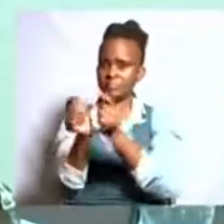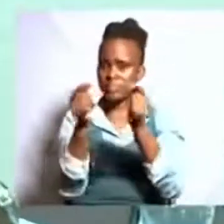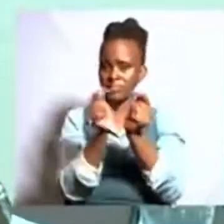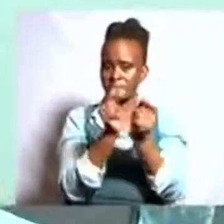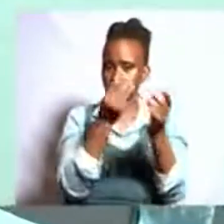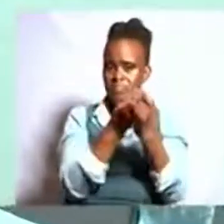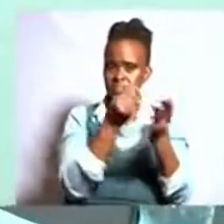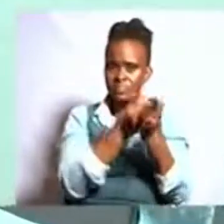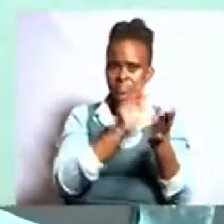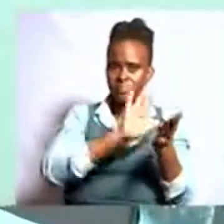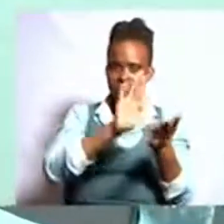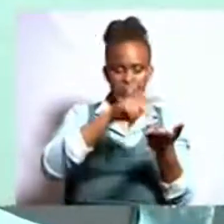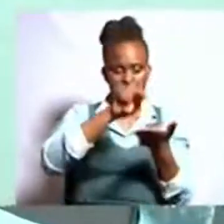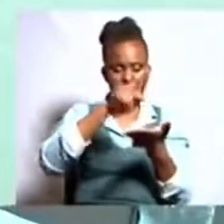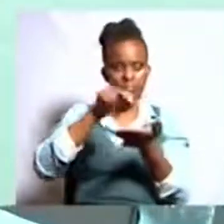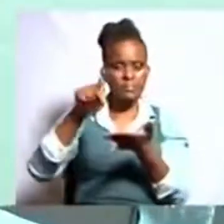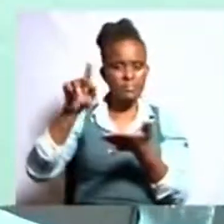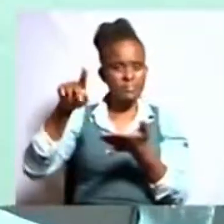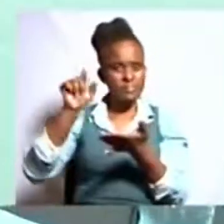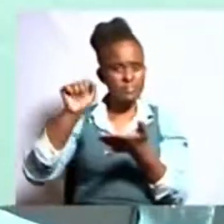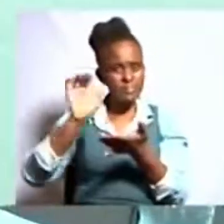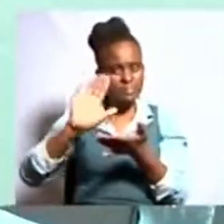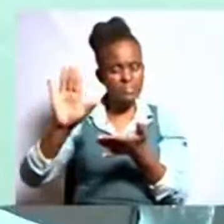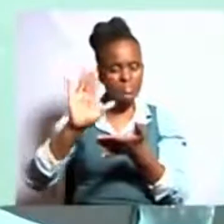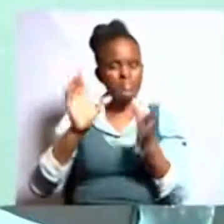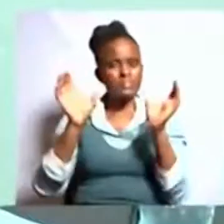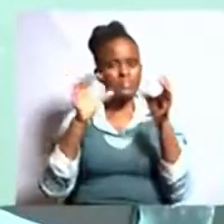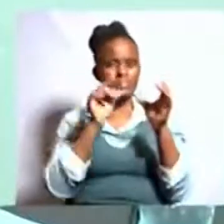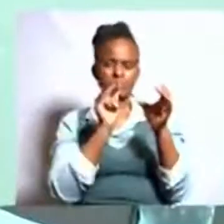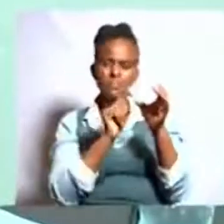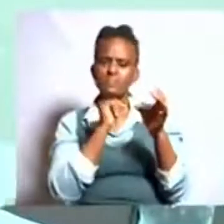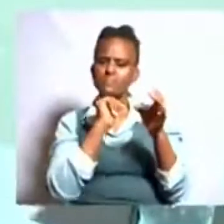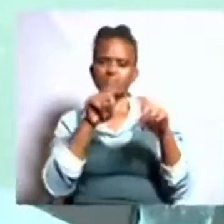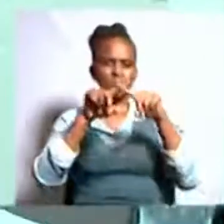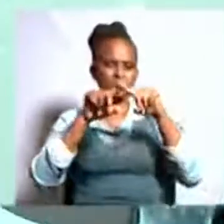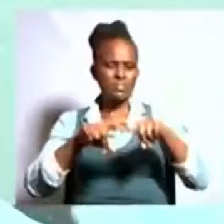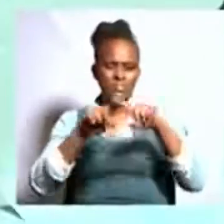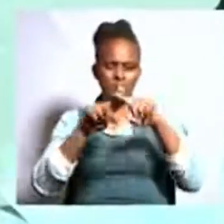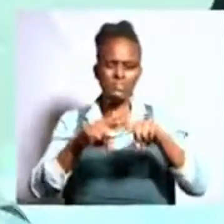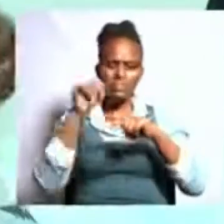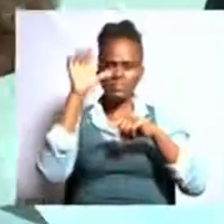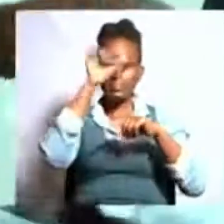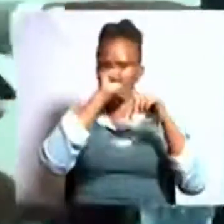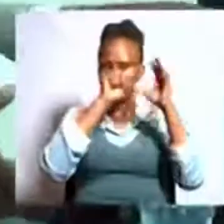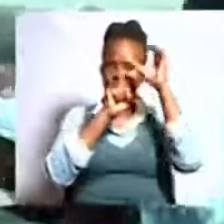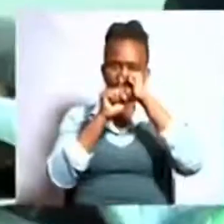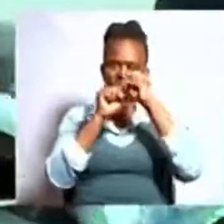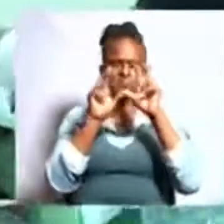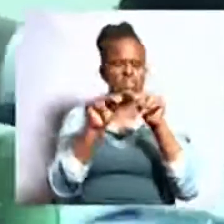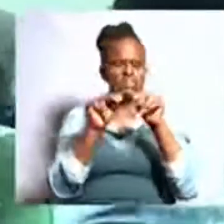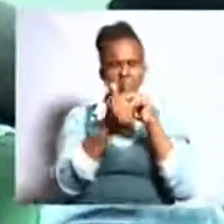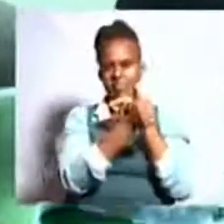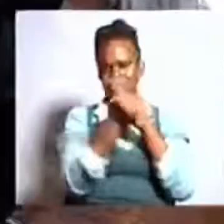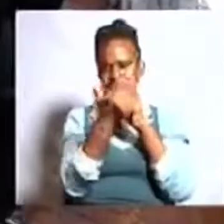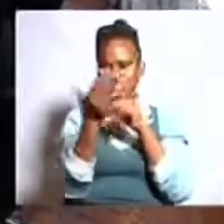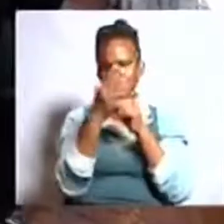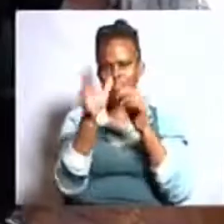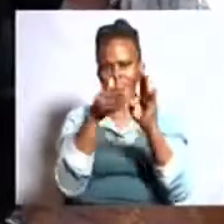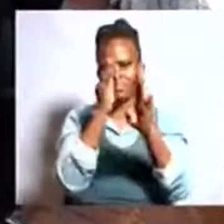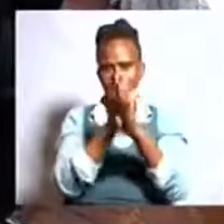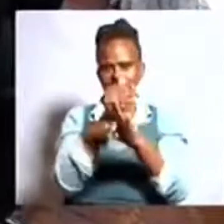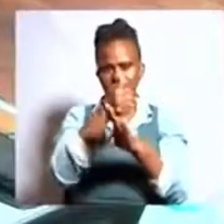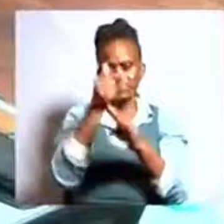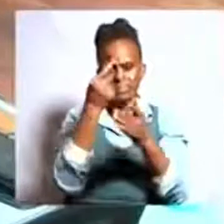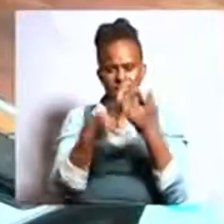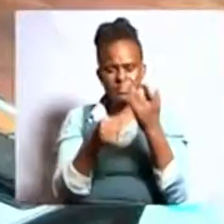monies. Order, PS. This committee doesn't rely on speculations. Anything that you refer to, you have to